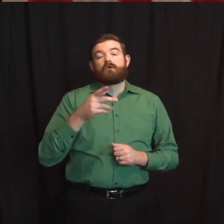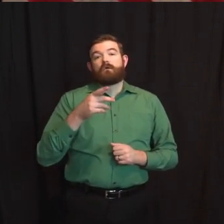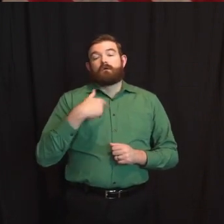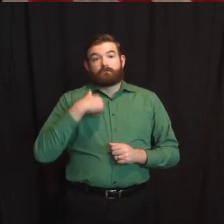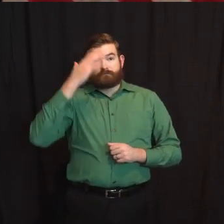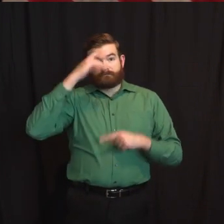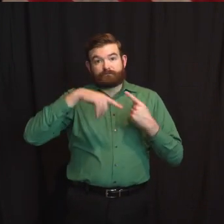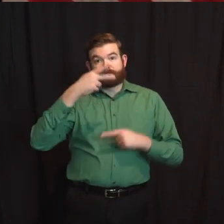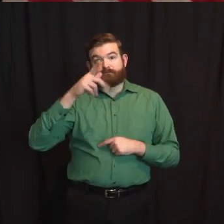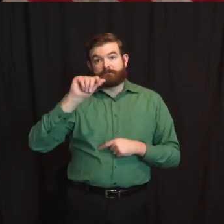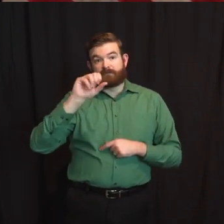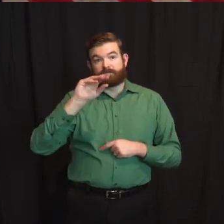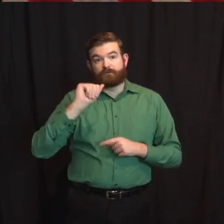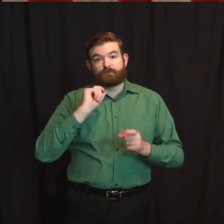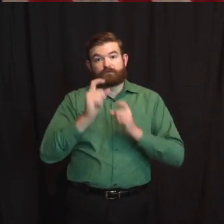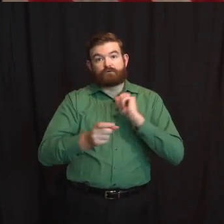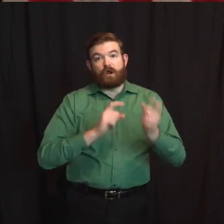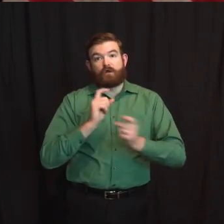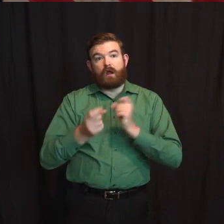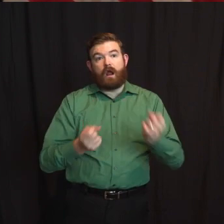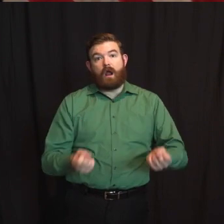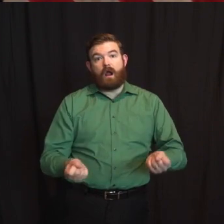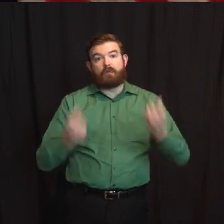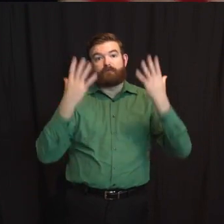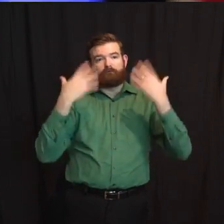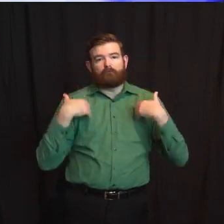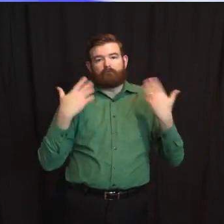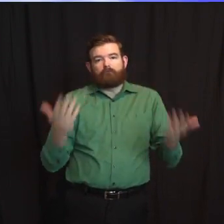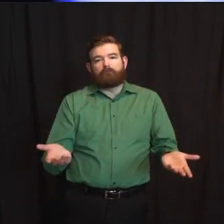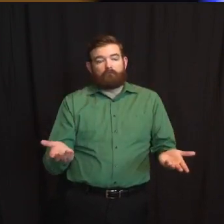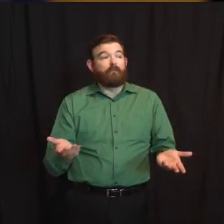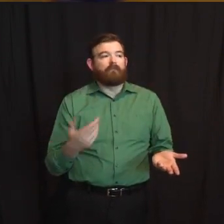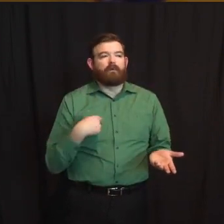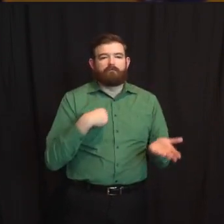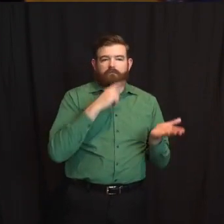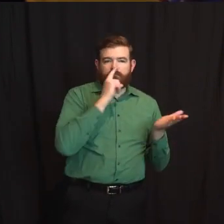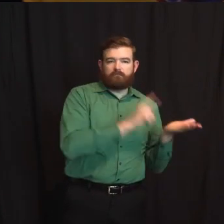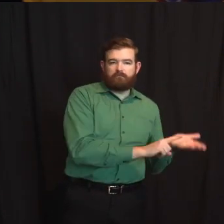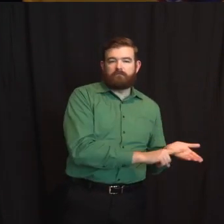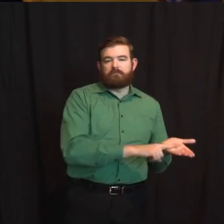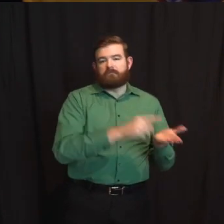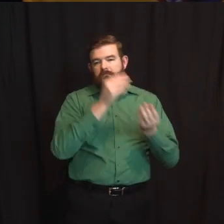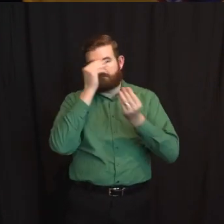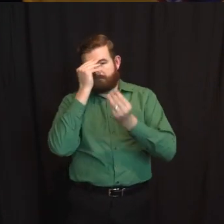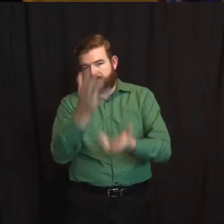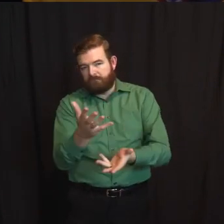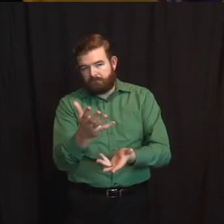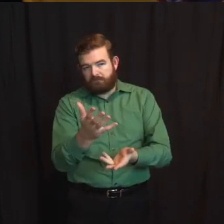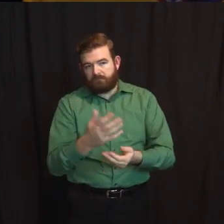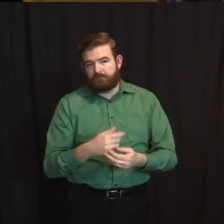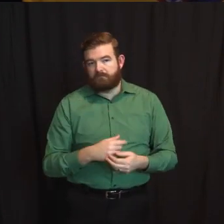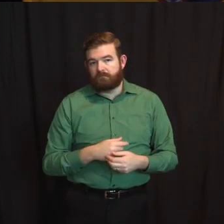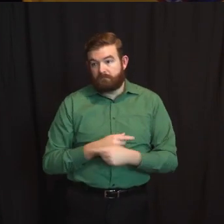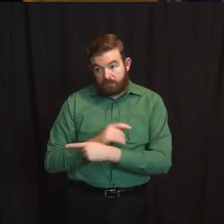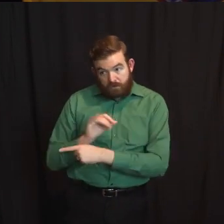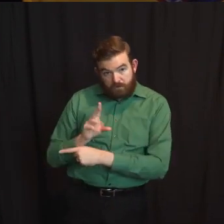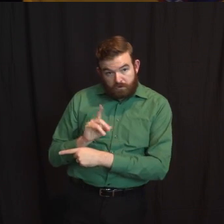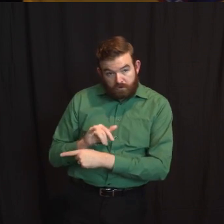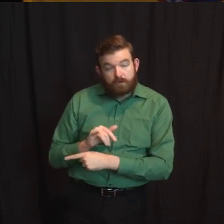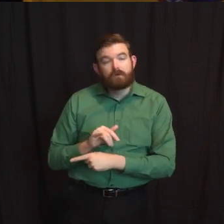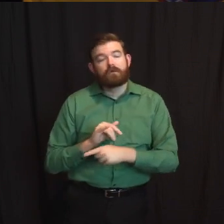all do, and if we don't, we can come back to you on that. Please, Judy. Trenton Psychiatric Hospital,